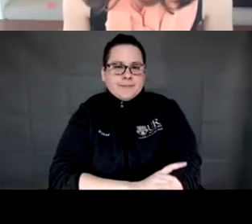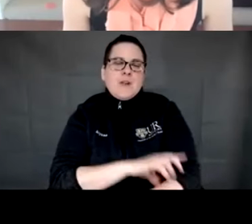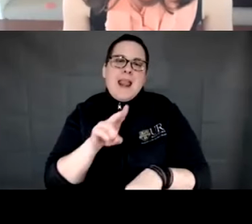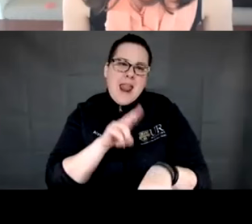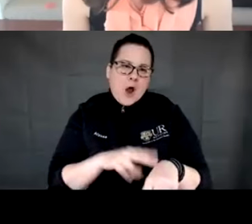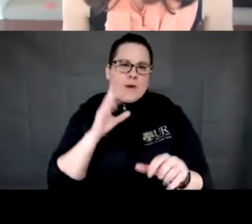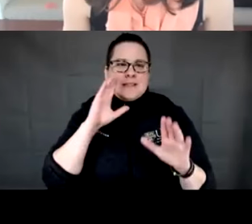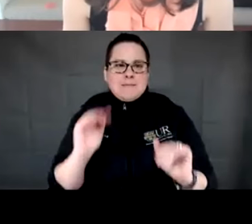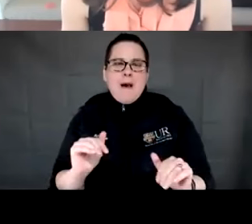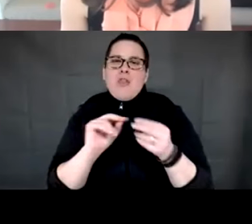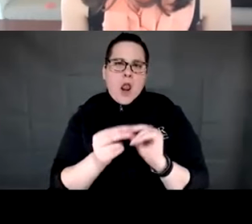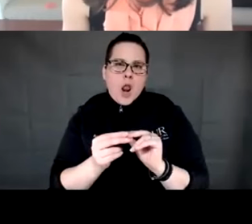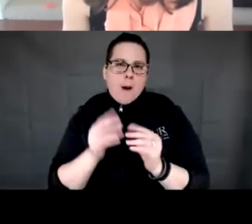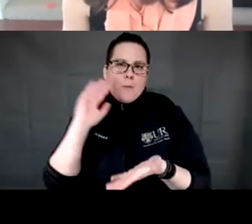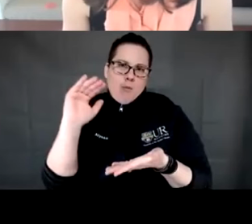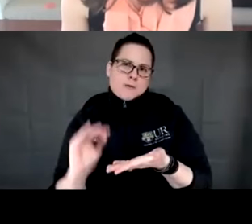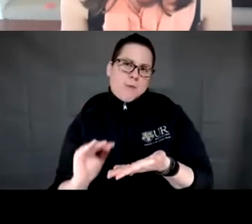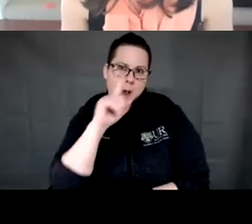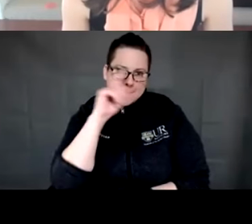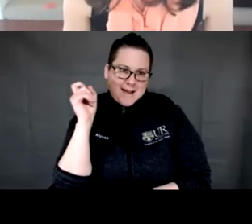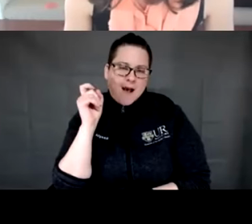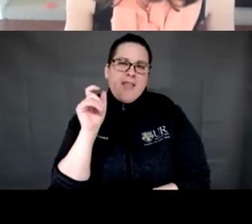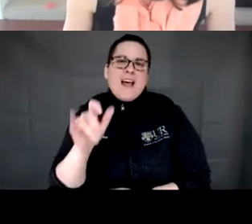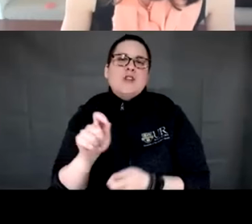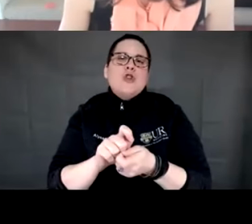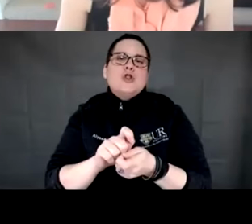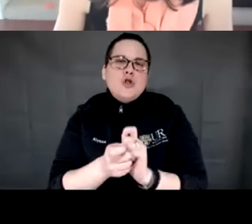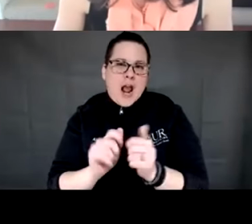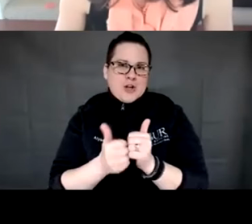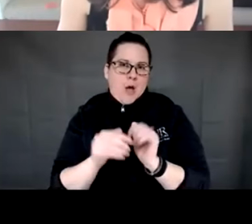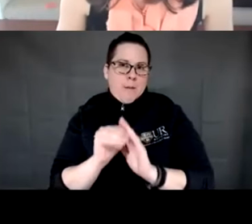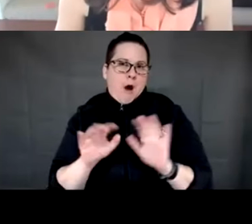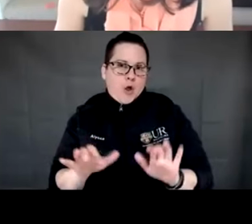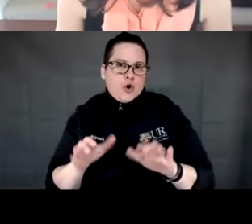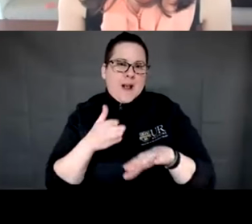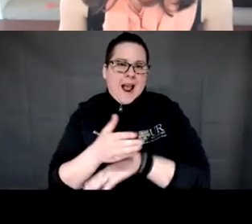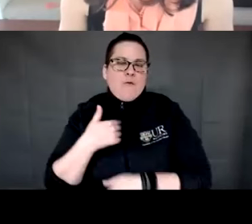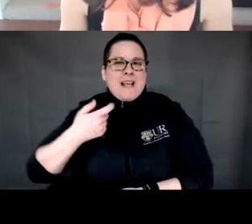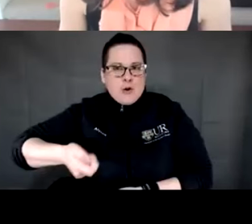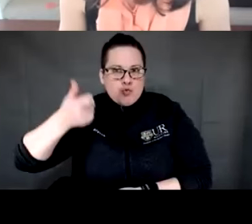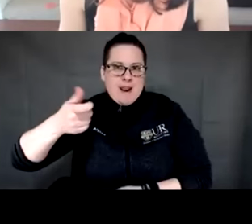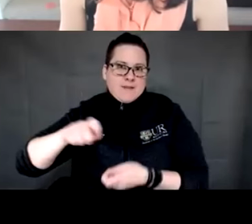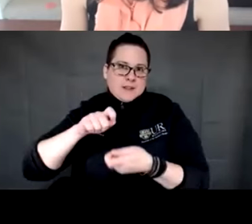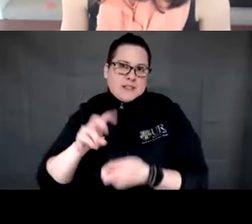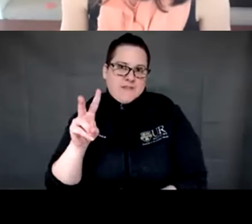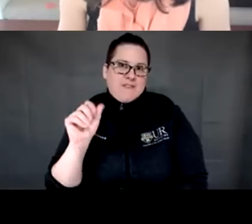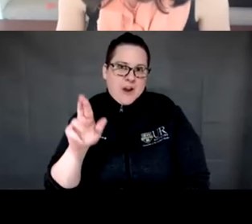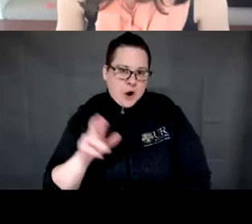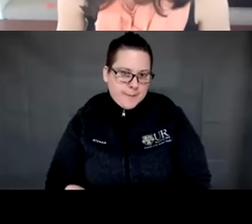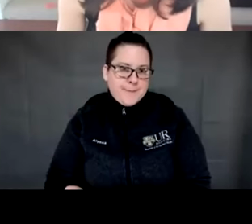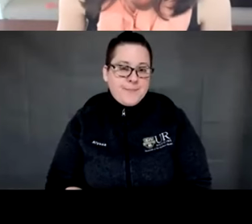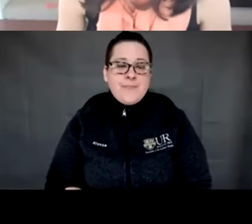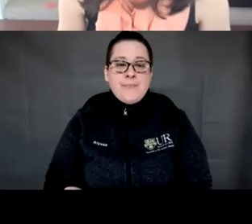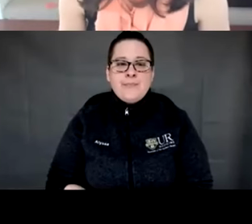we expect these values to be much smaller because they're the change in the model performance following the omission of that particular variable.